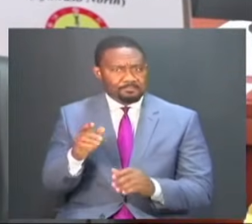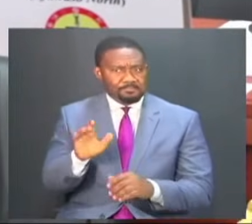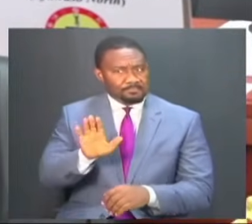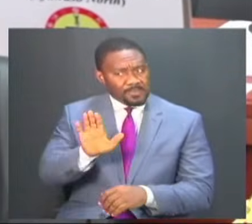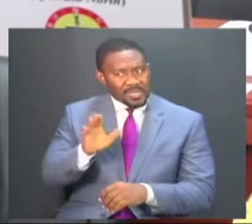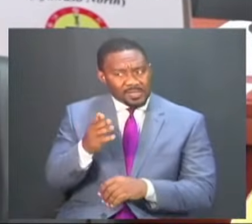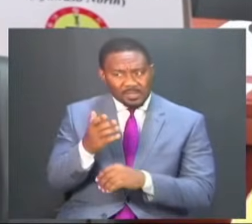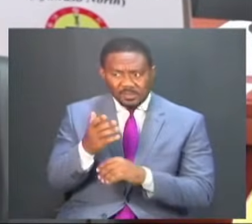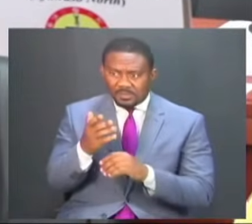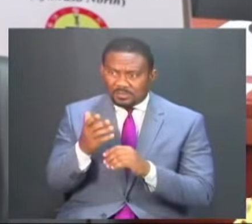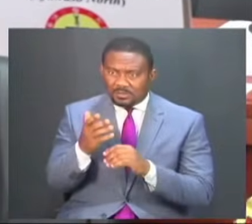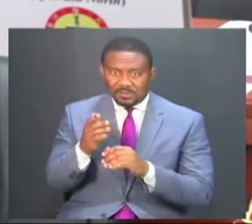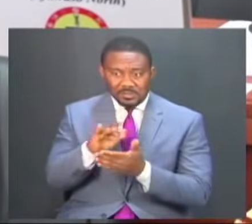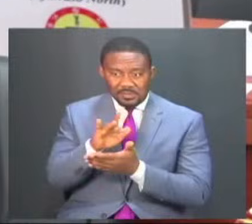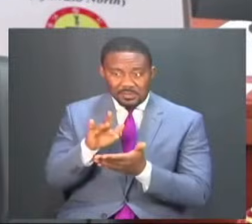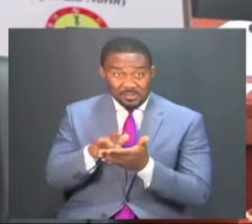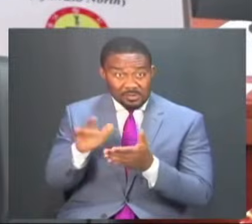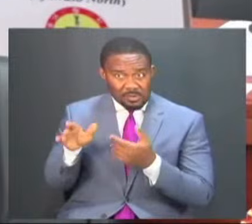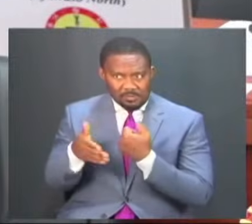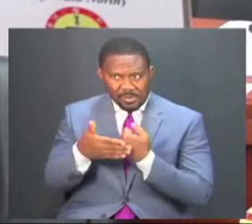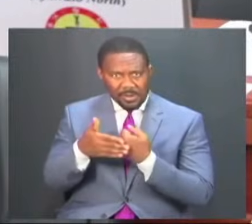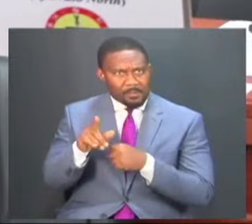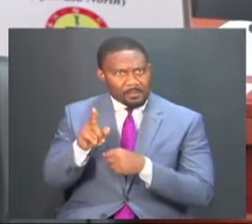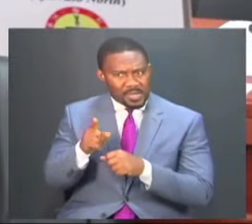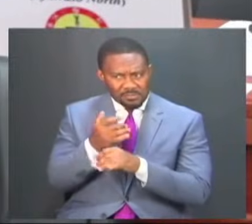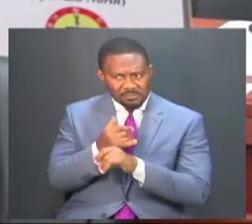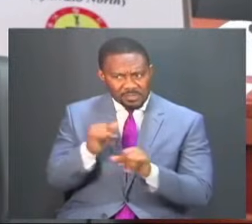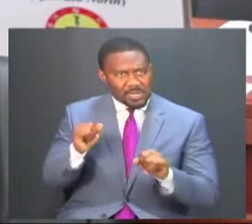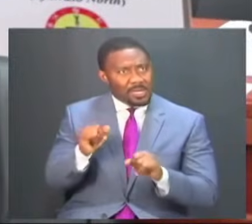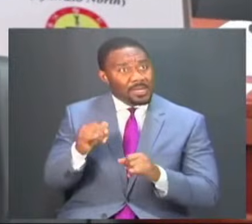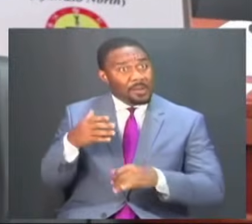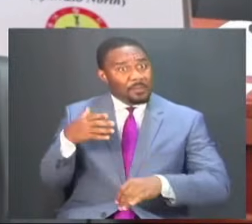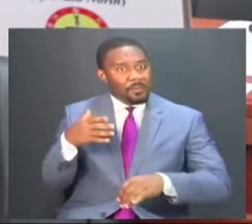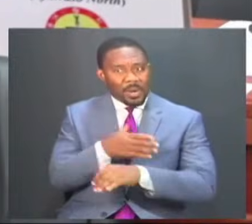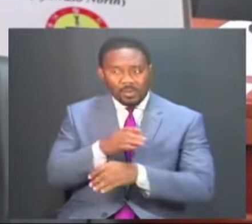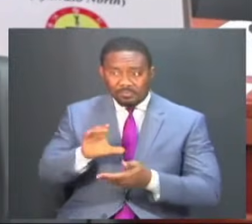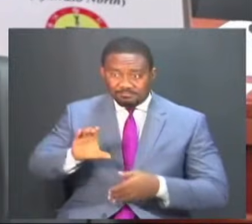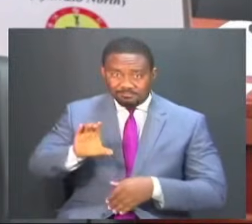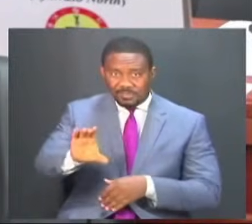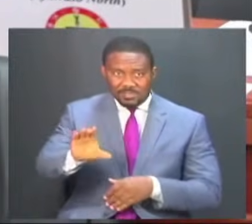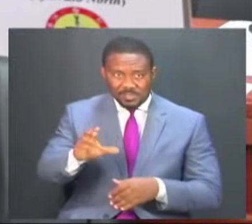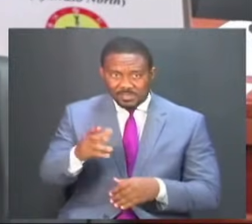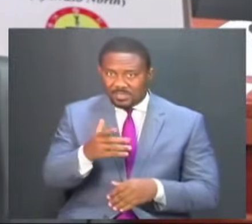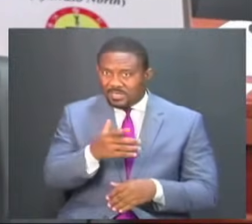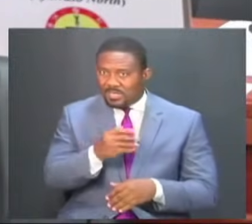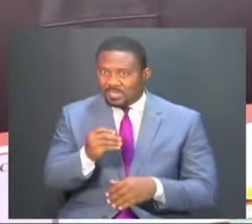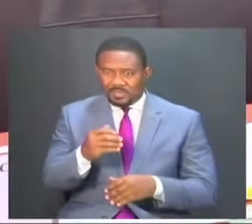independence of the central bank, and also limit the monetary financing